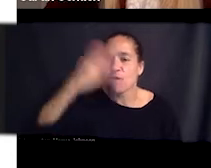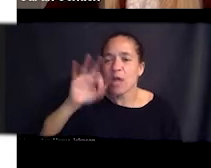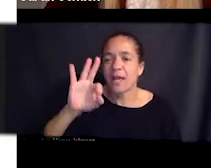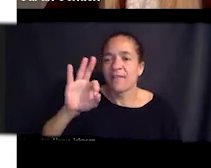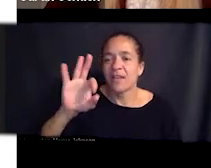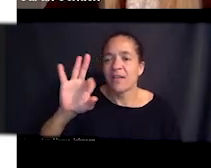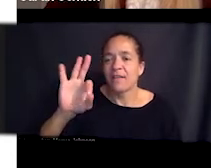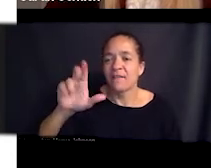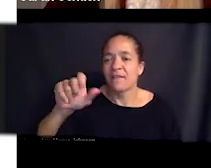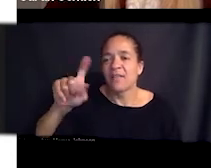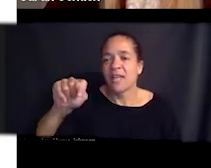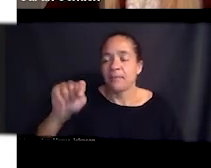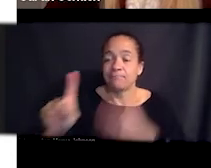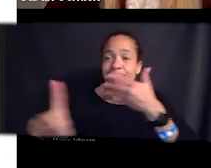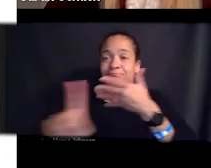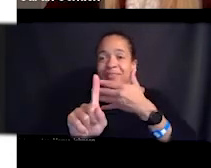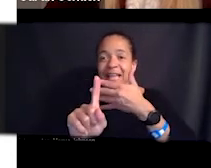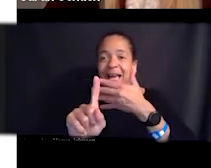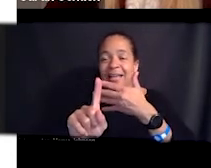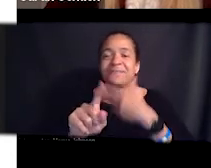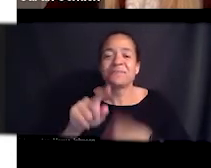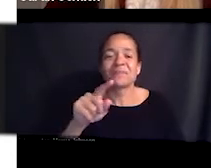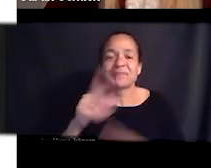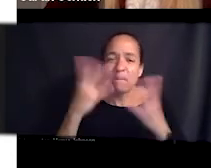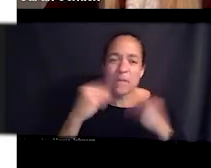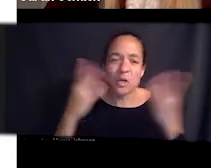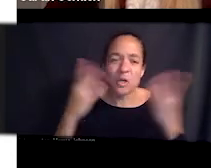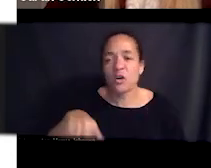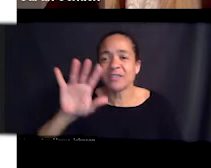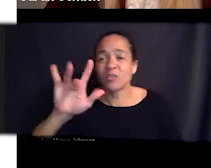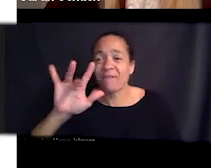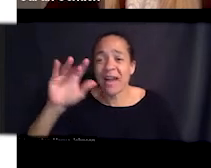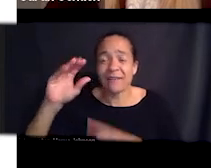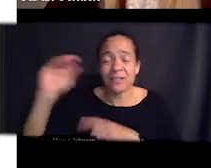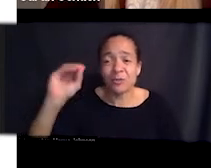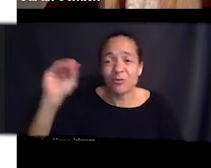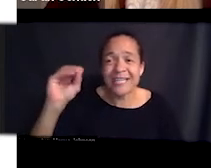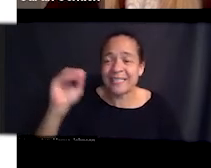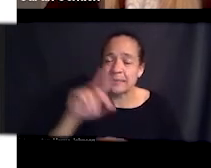Friday morning, sunny in Flint, 25 degrees, a bit cold. You can see my breath.